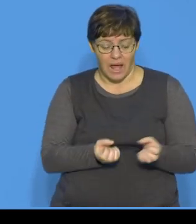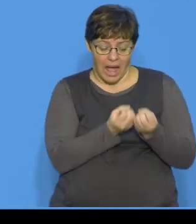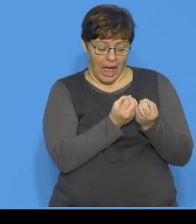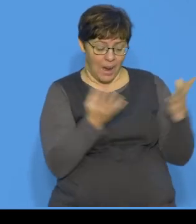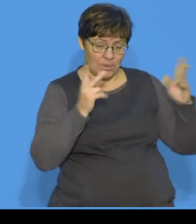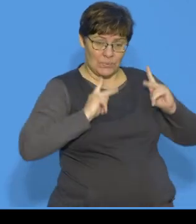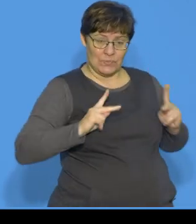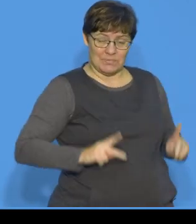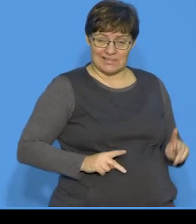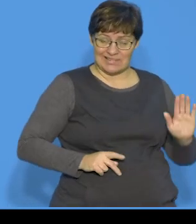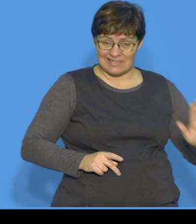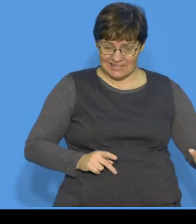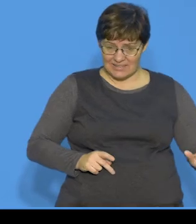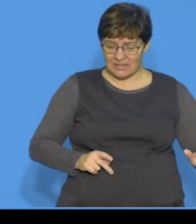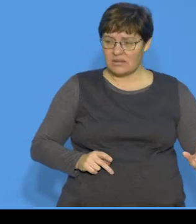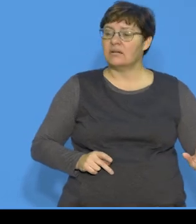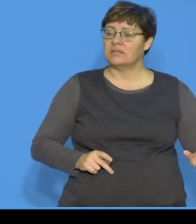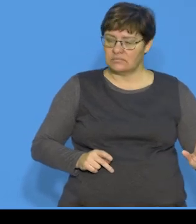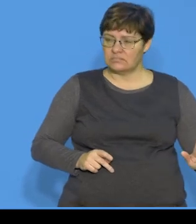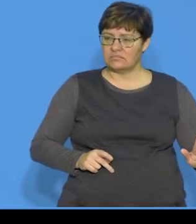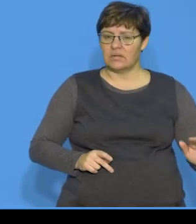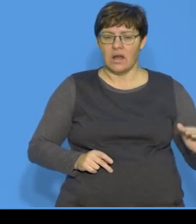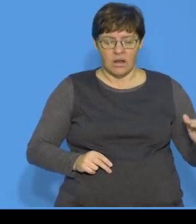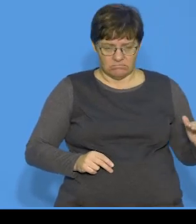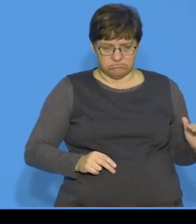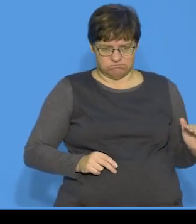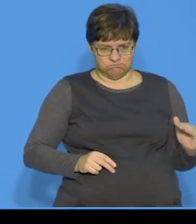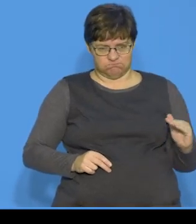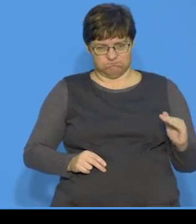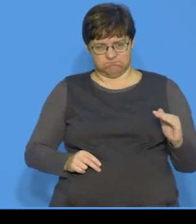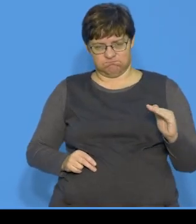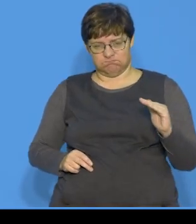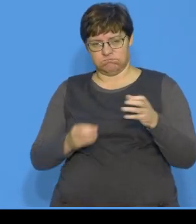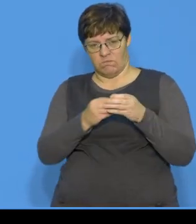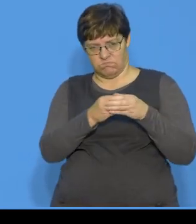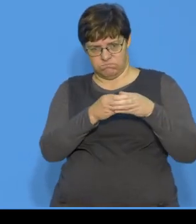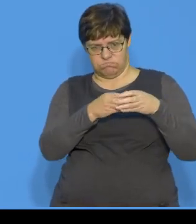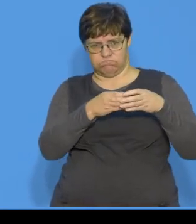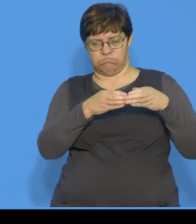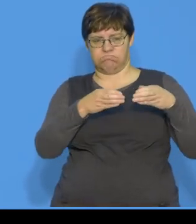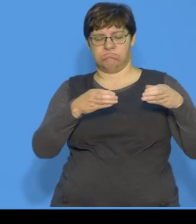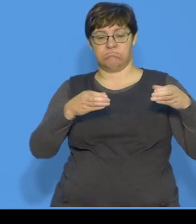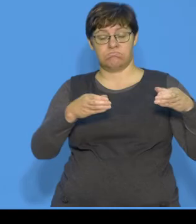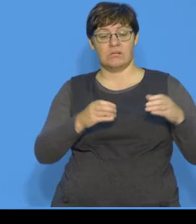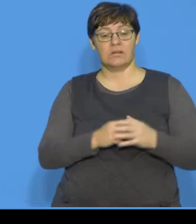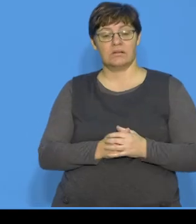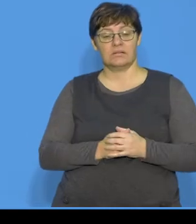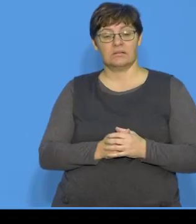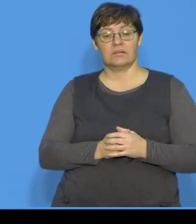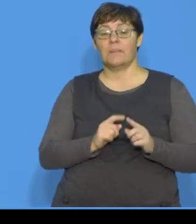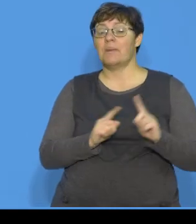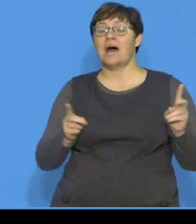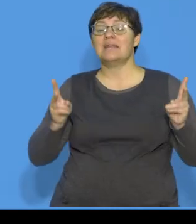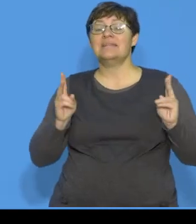humans is steadily increasing, but the number of